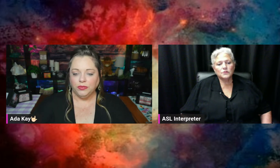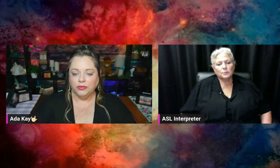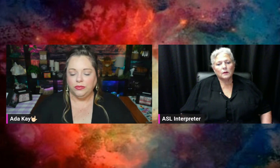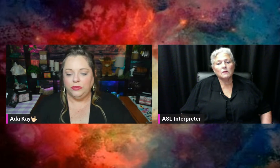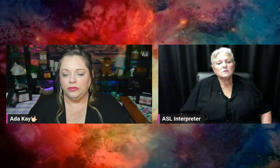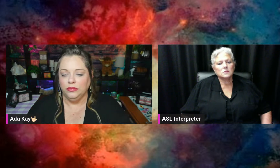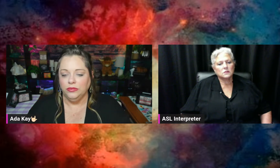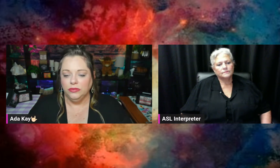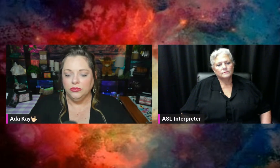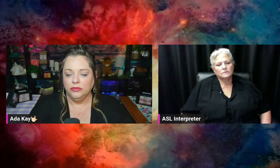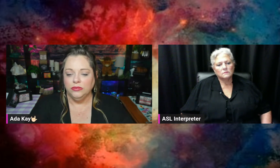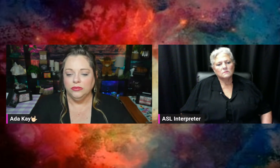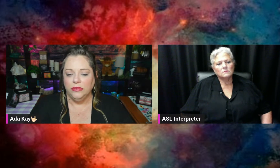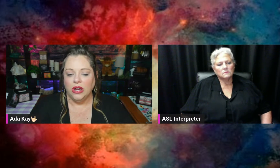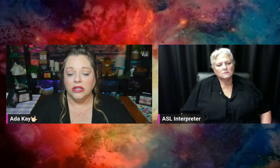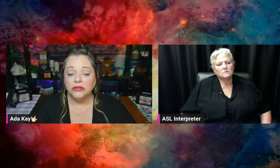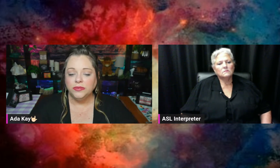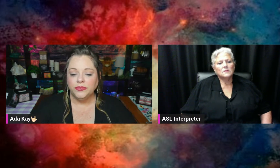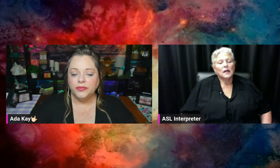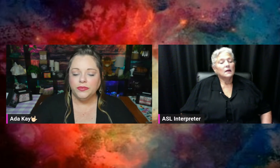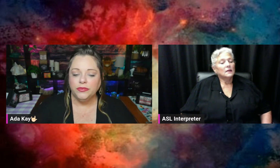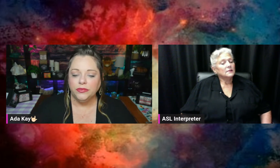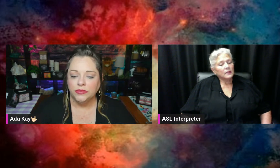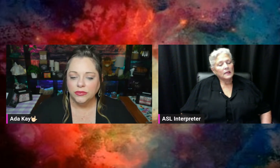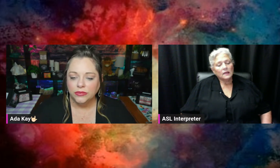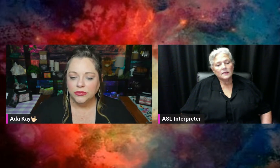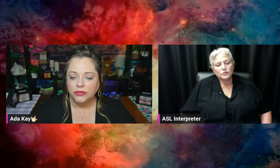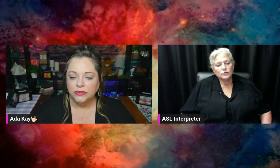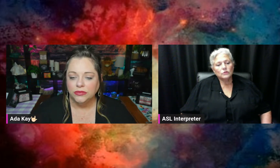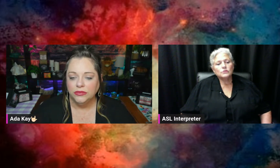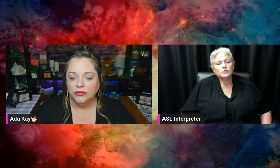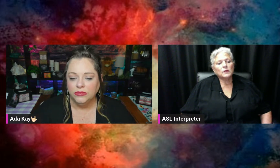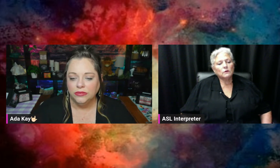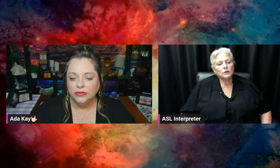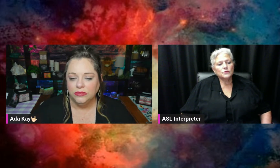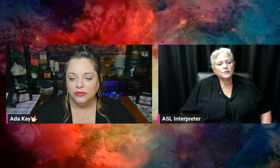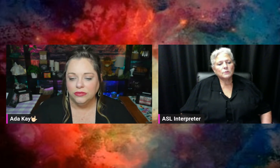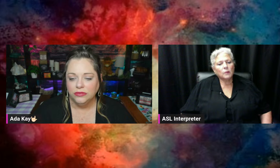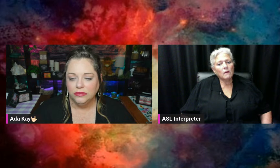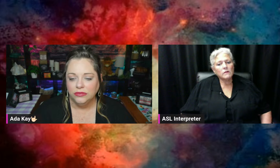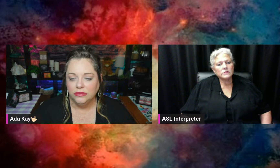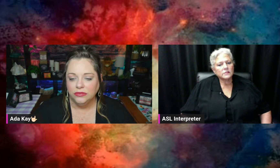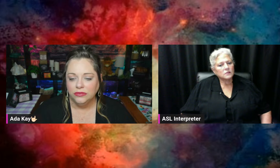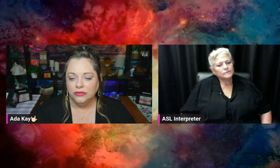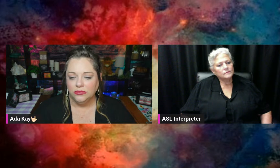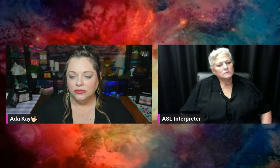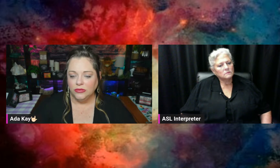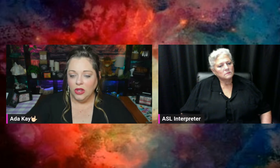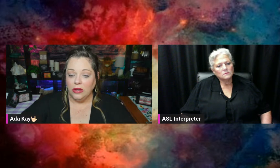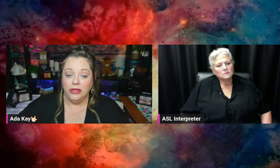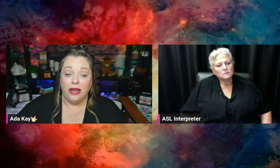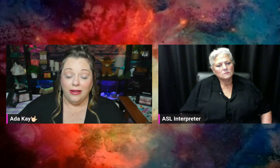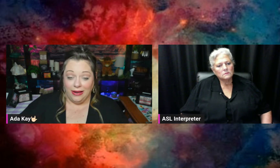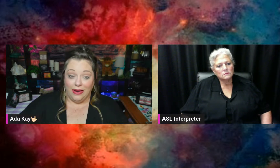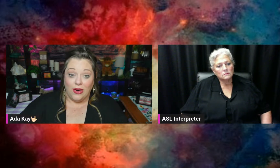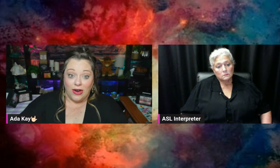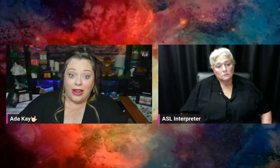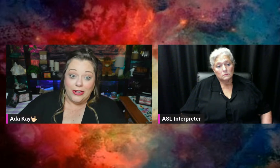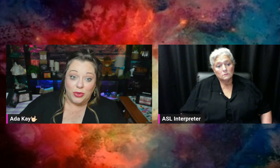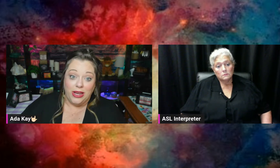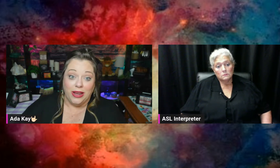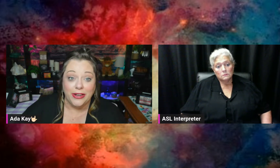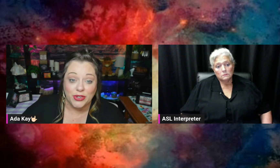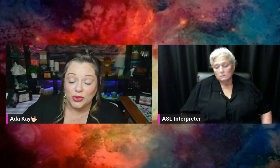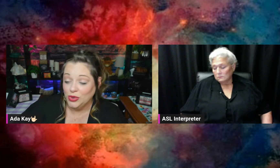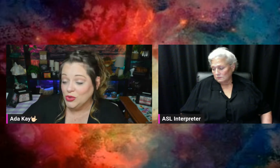we'll lose some parts. Huh? Said we can't get too loose, we'll lose some parts. Yeah. At our